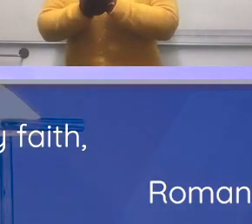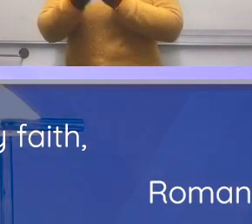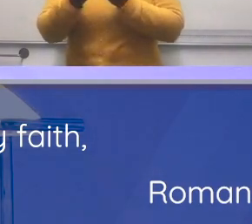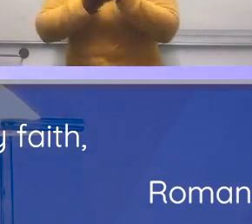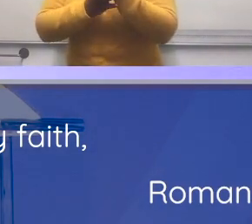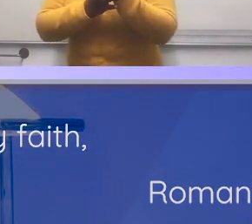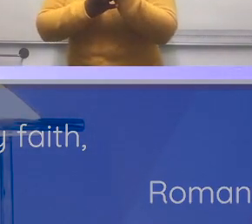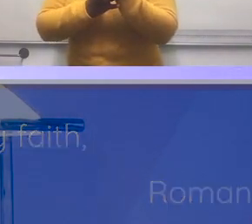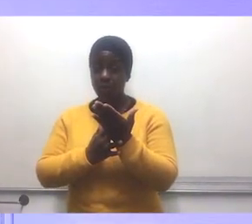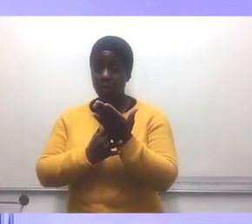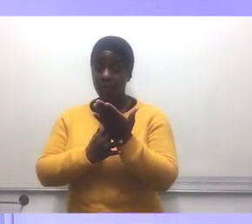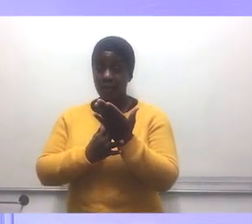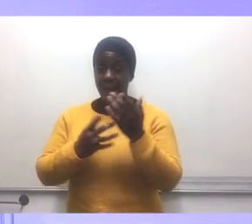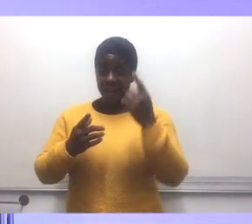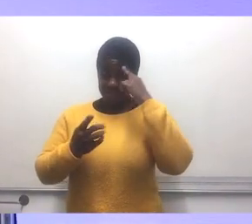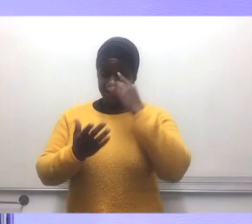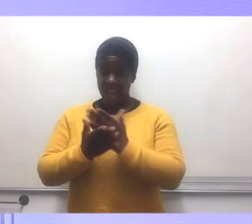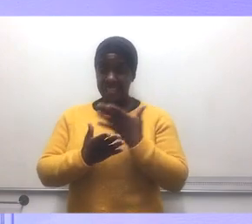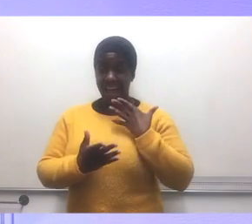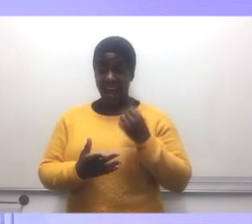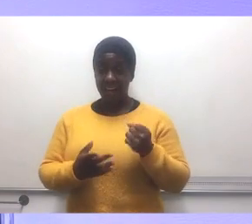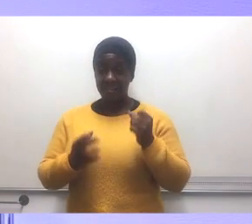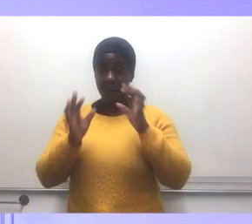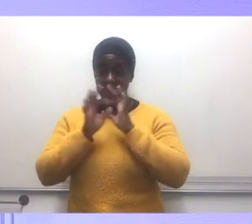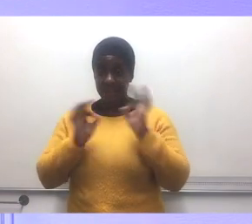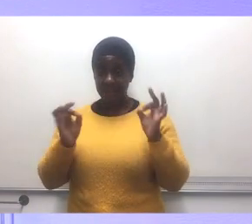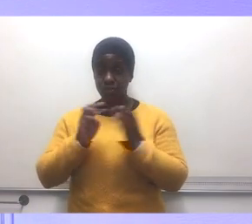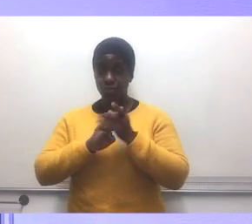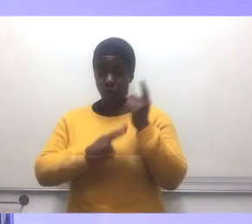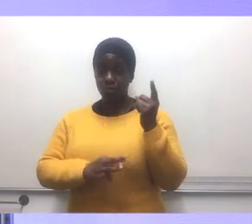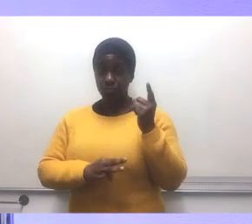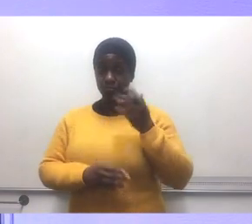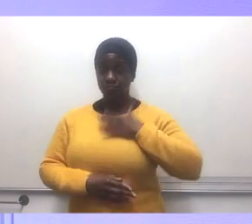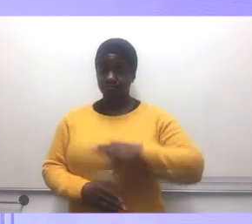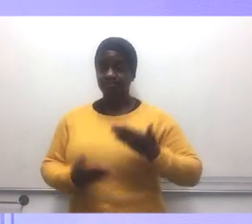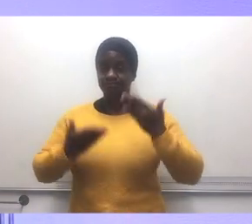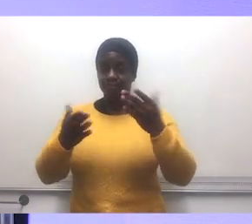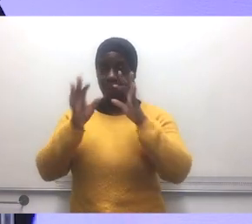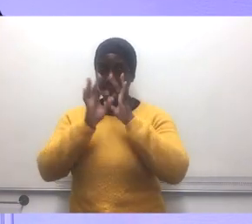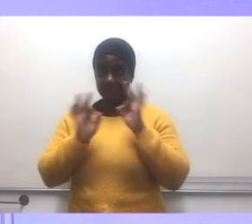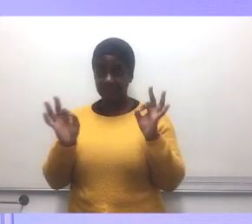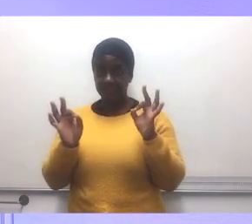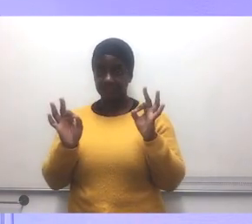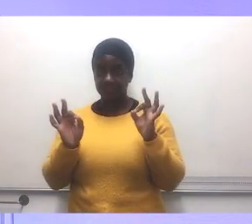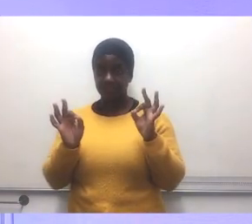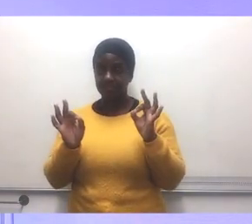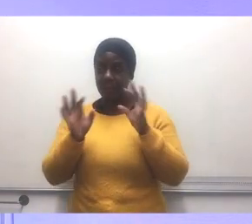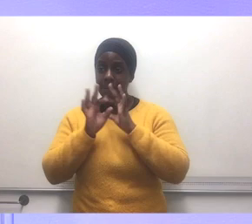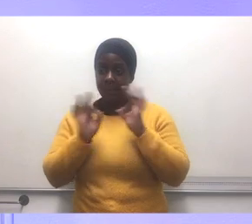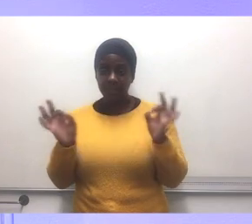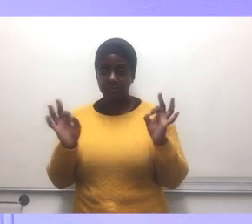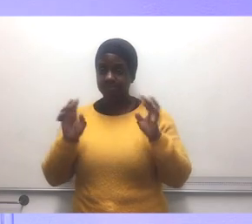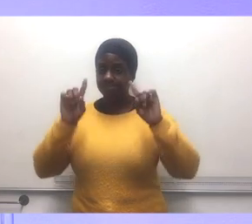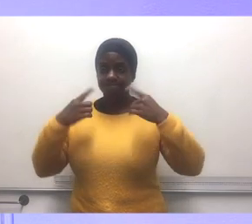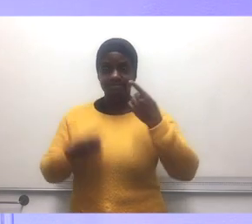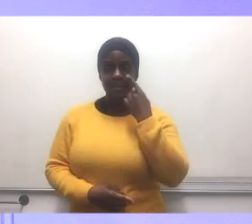peace with God. Tonight, God wants to give you peace. This peace